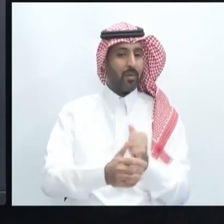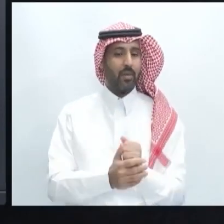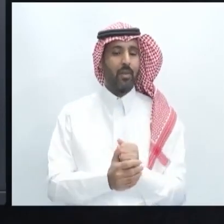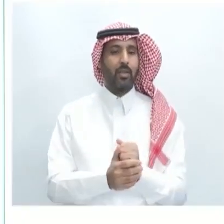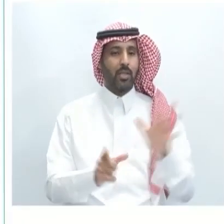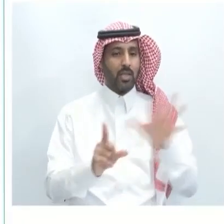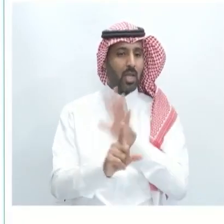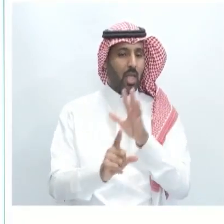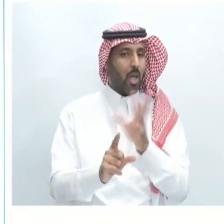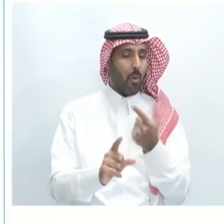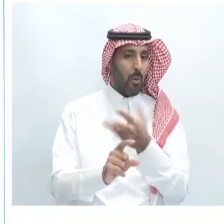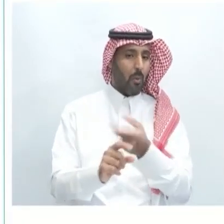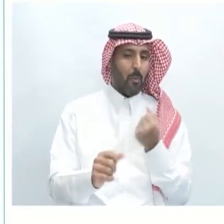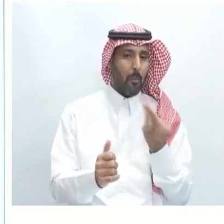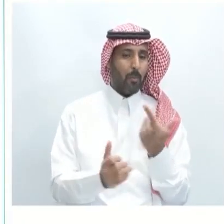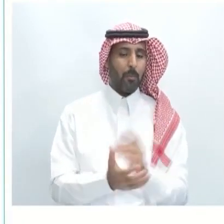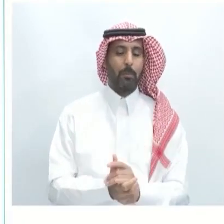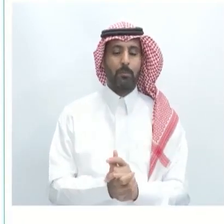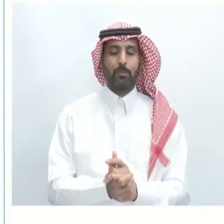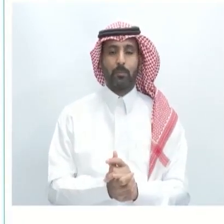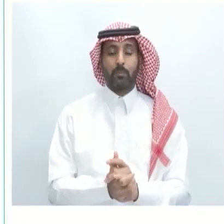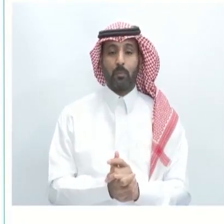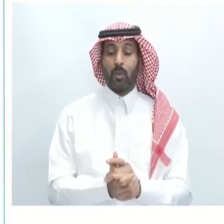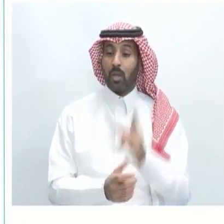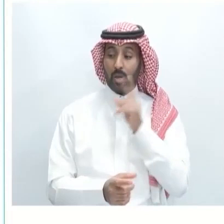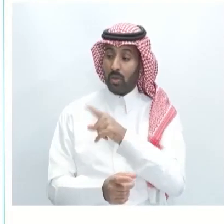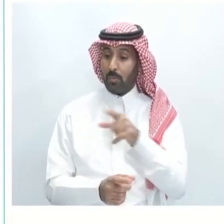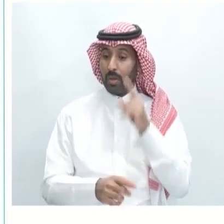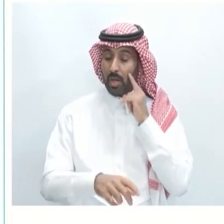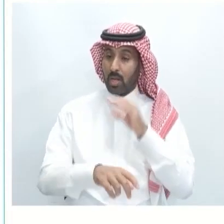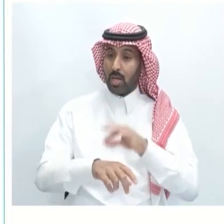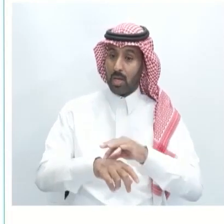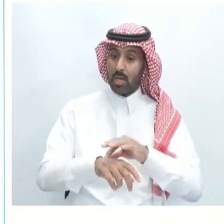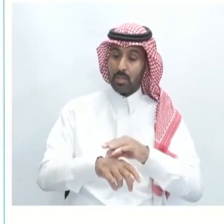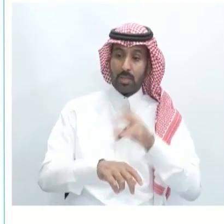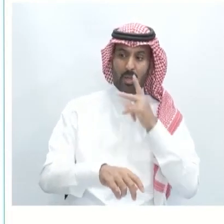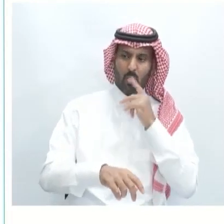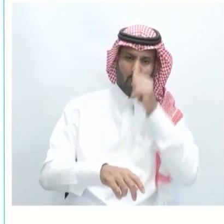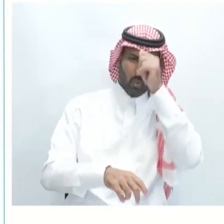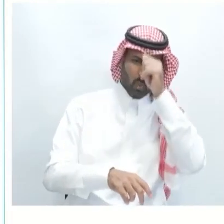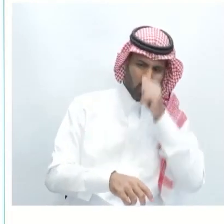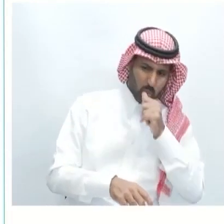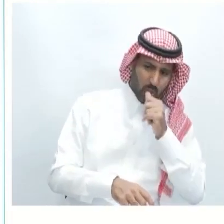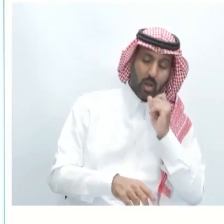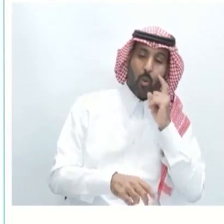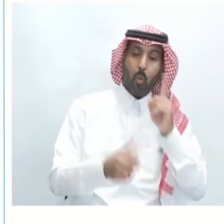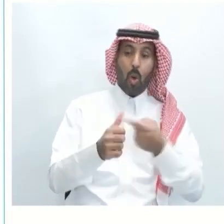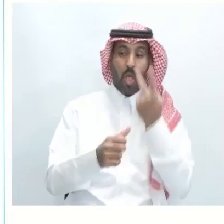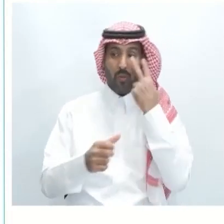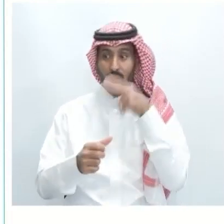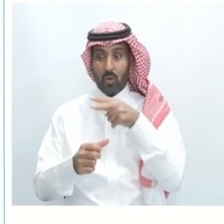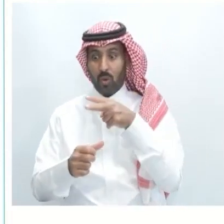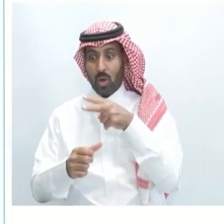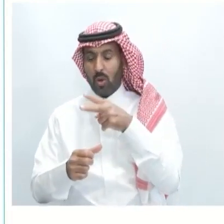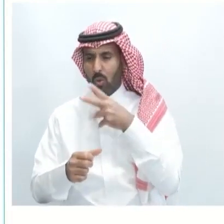the effect here? What's the result? Yes, many people fell for the trick. Some even got angry about it. One viewer was angry